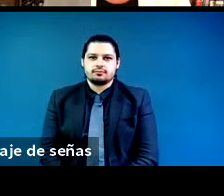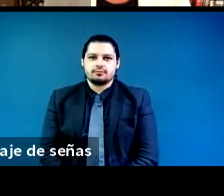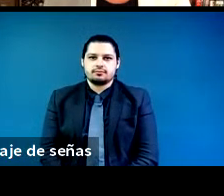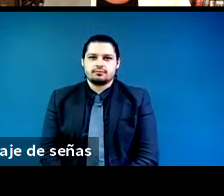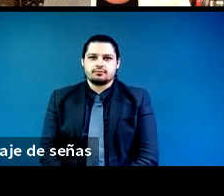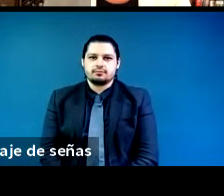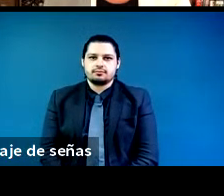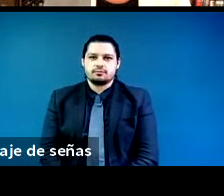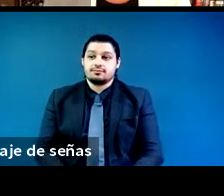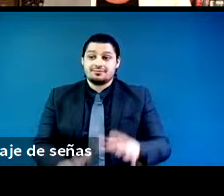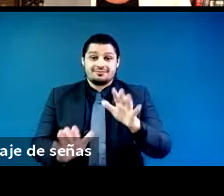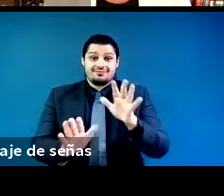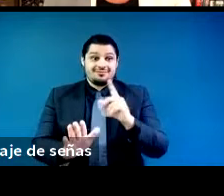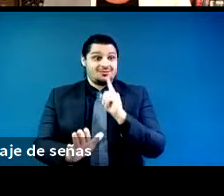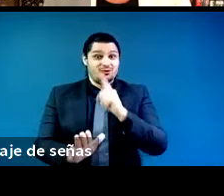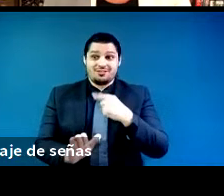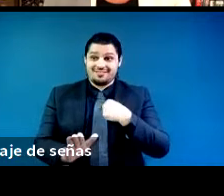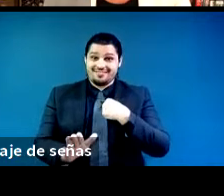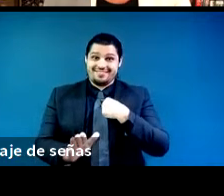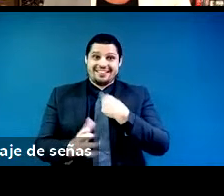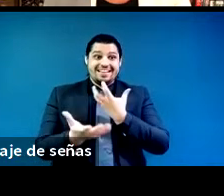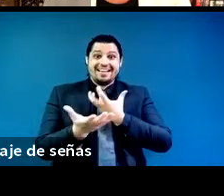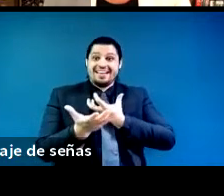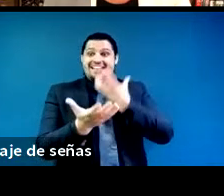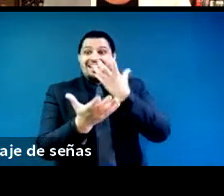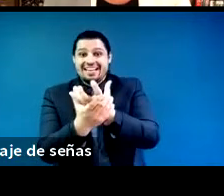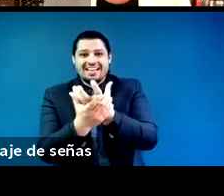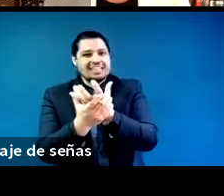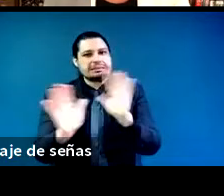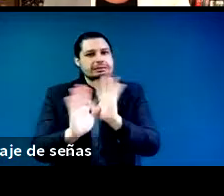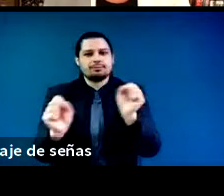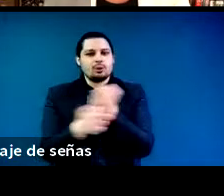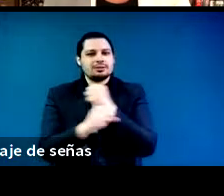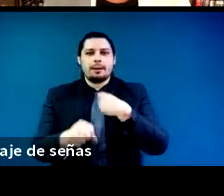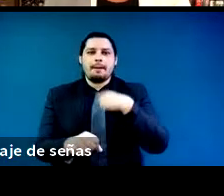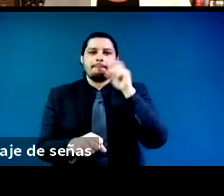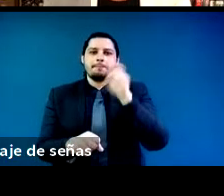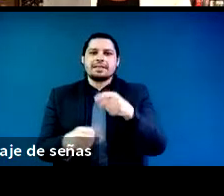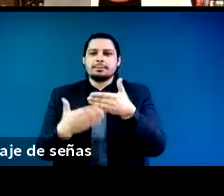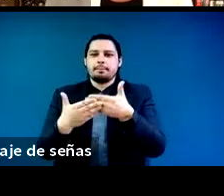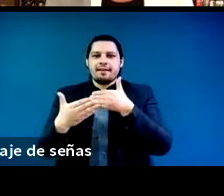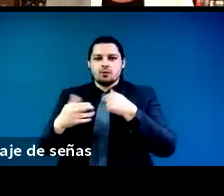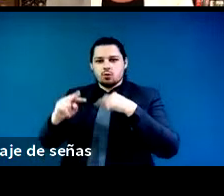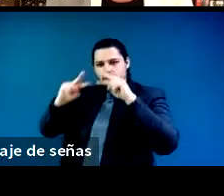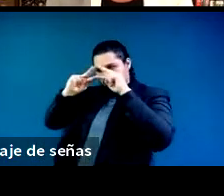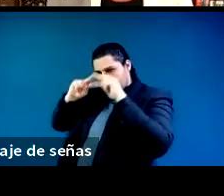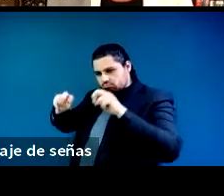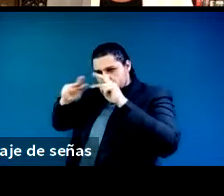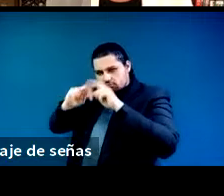our perspective here from Africa, I think we would have to look at it again. Thank you.